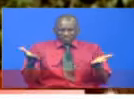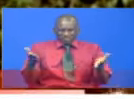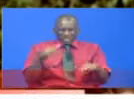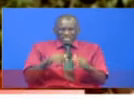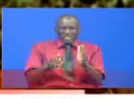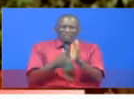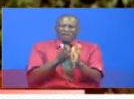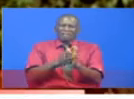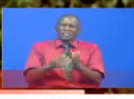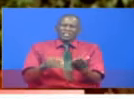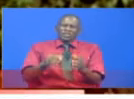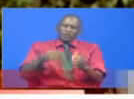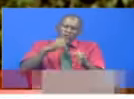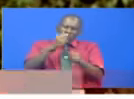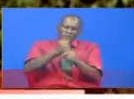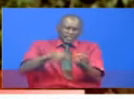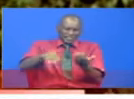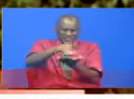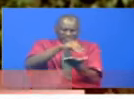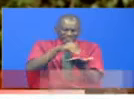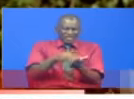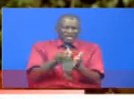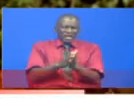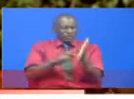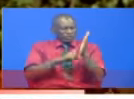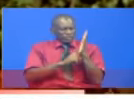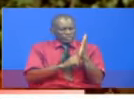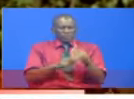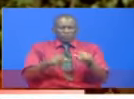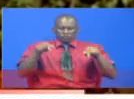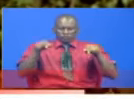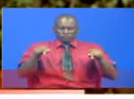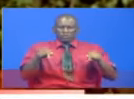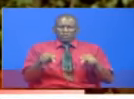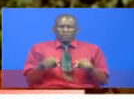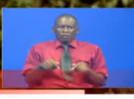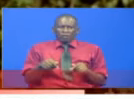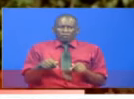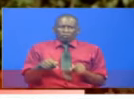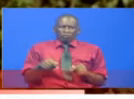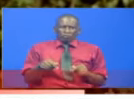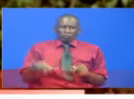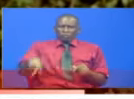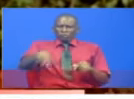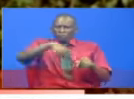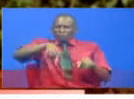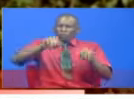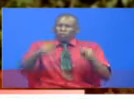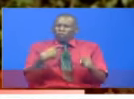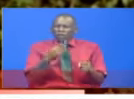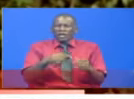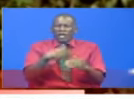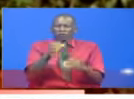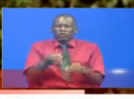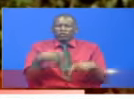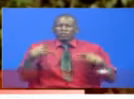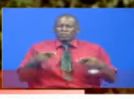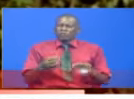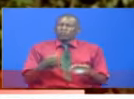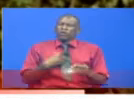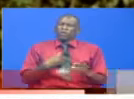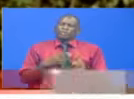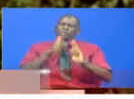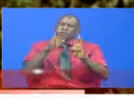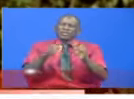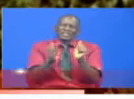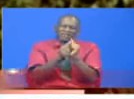Emergency Operations Center. And for example, like today, you could say that out of the cases that reported 17 in